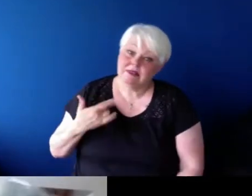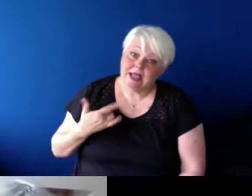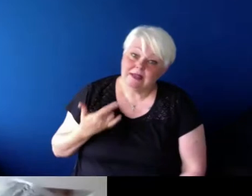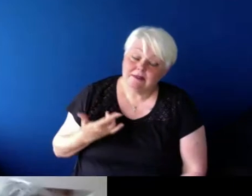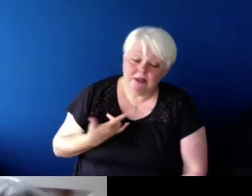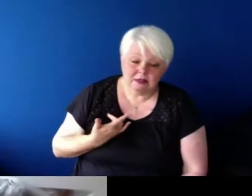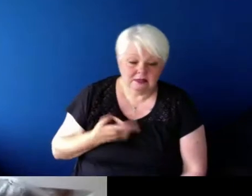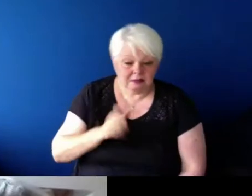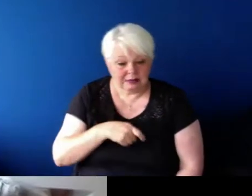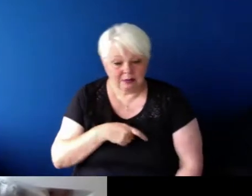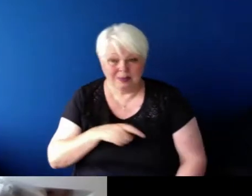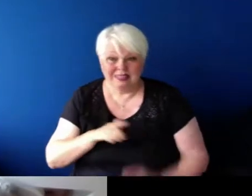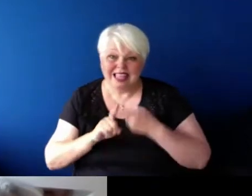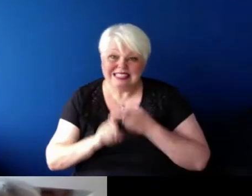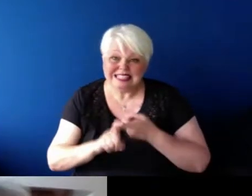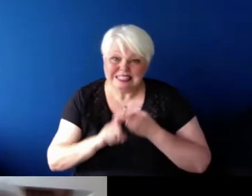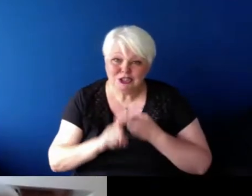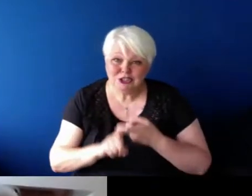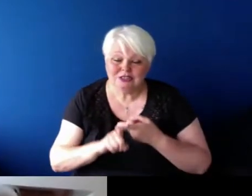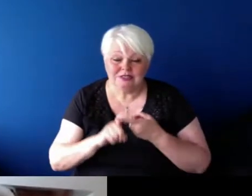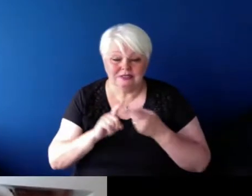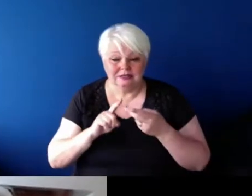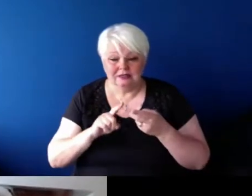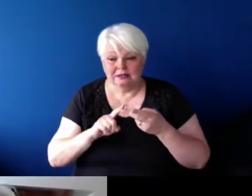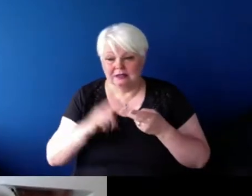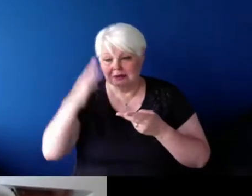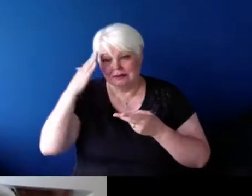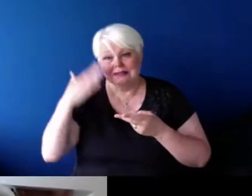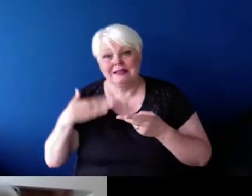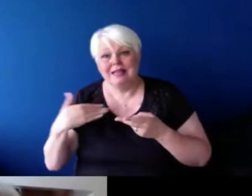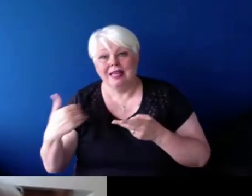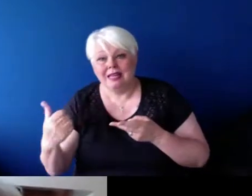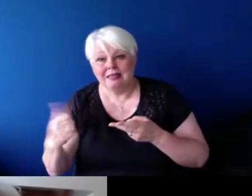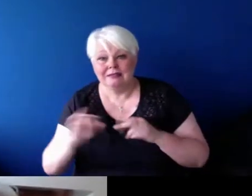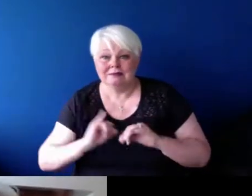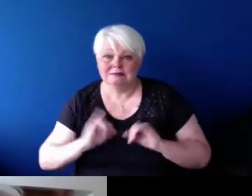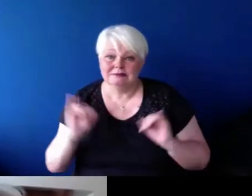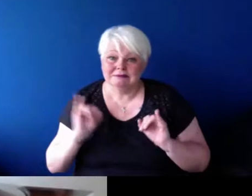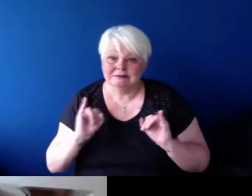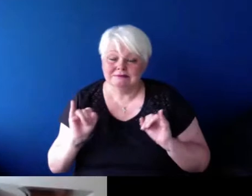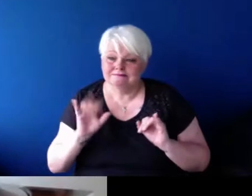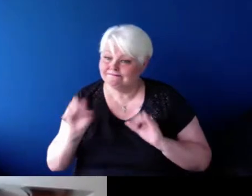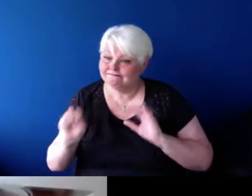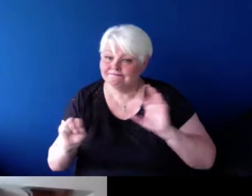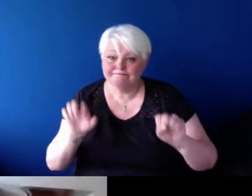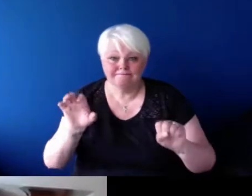people with addictions. I could see it for people with mental health crises.